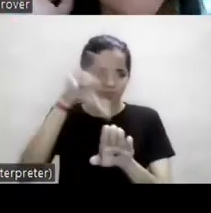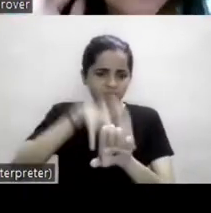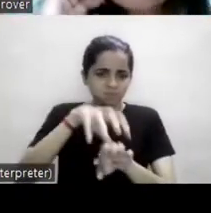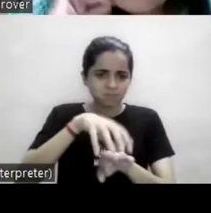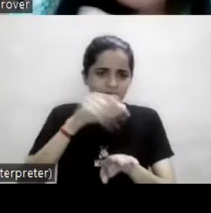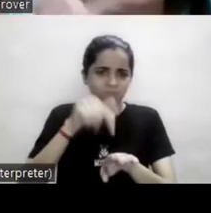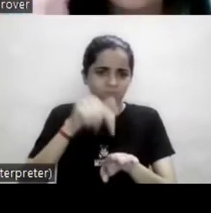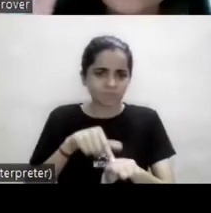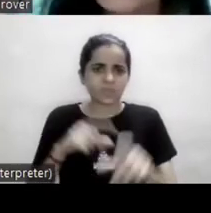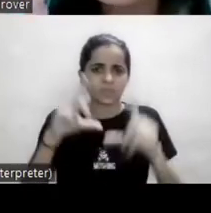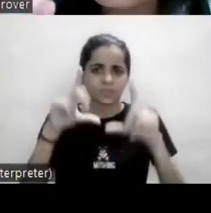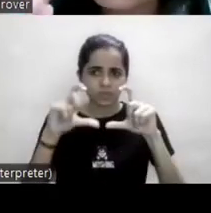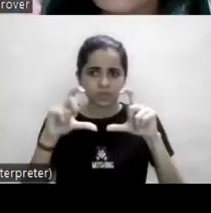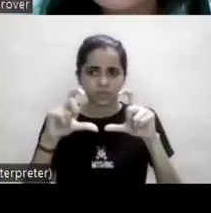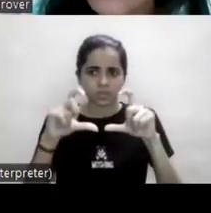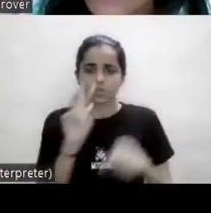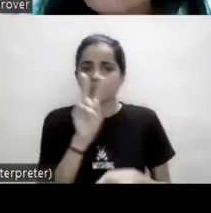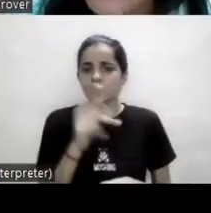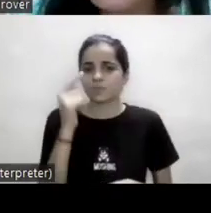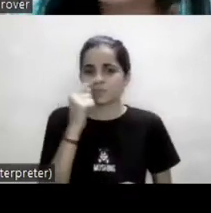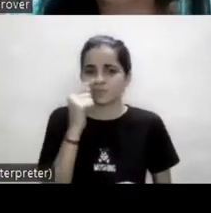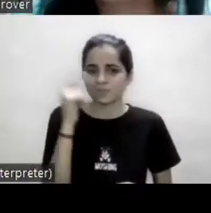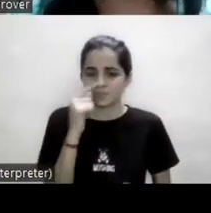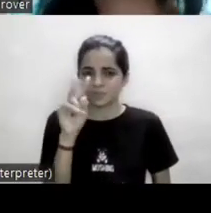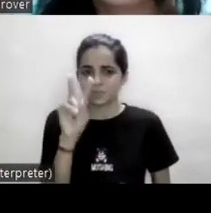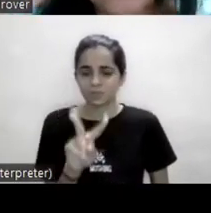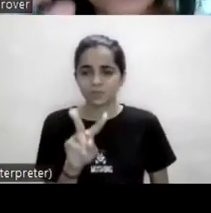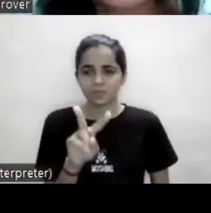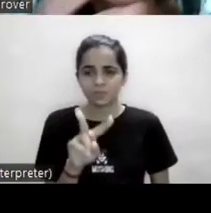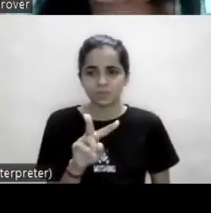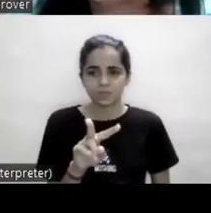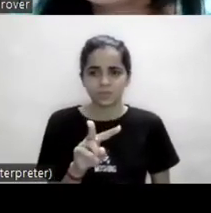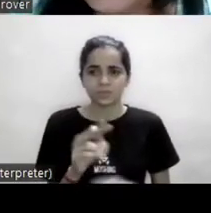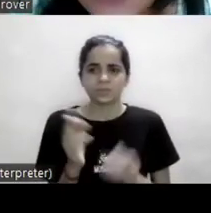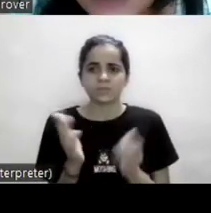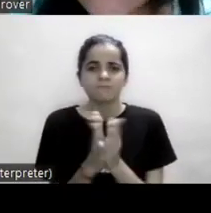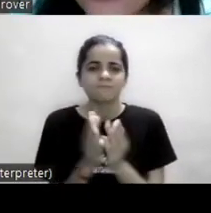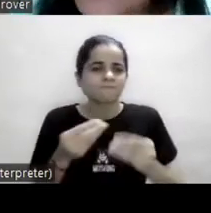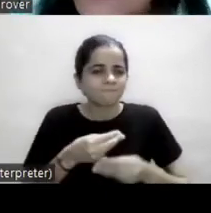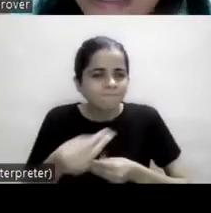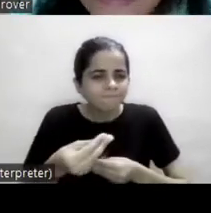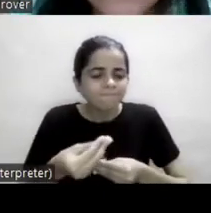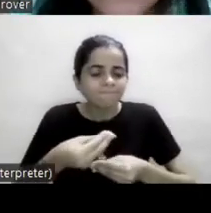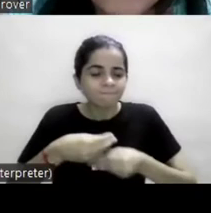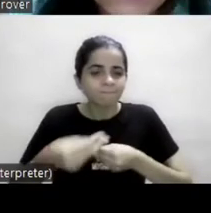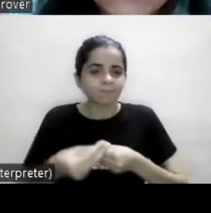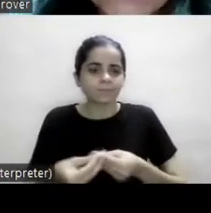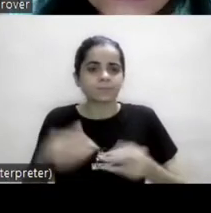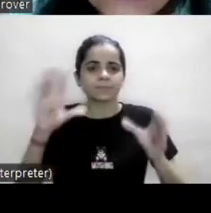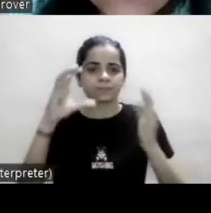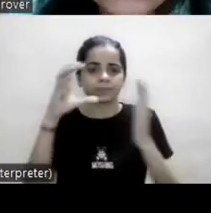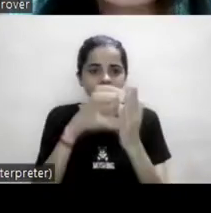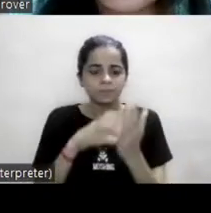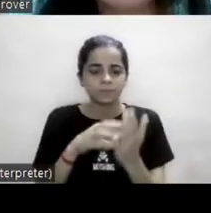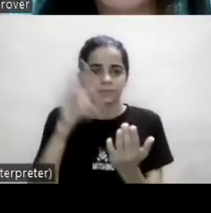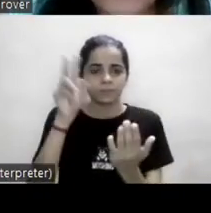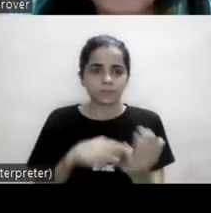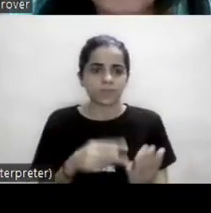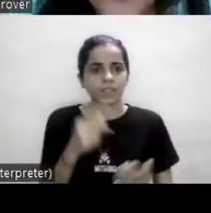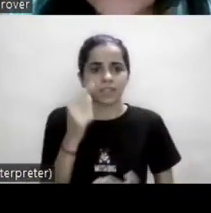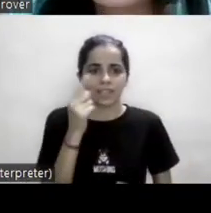see a photograph of two girls there. And why he chose it, this is something that I'm reading from the slide. The girls